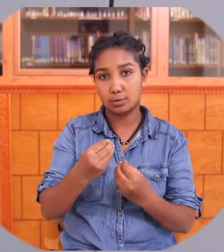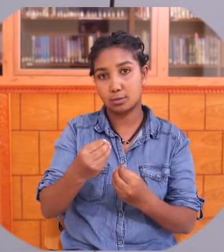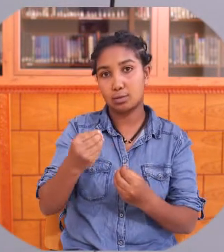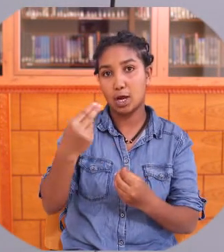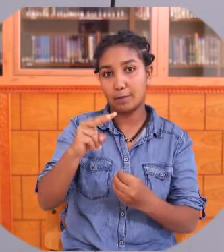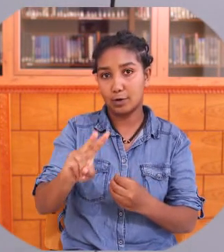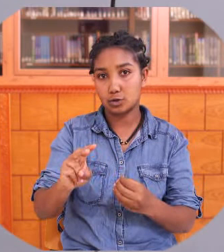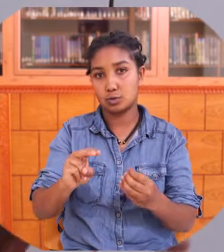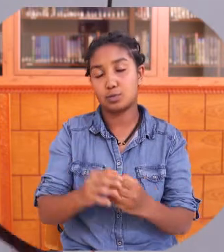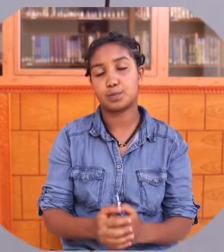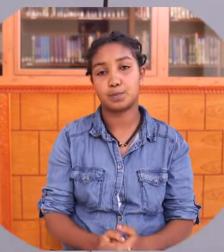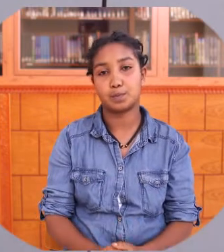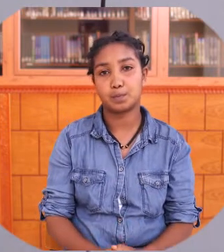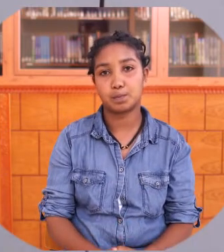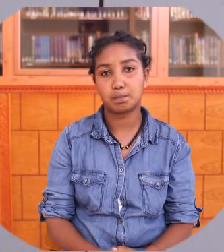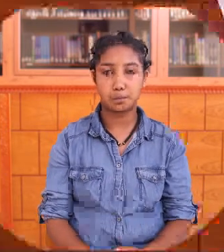ruminants.